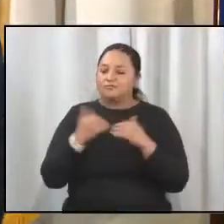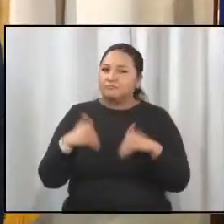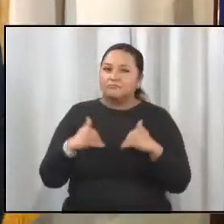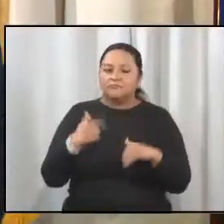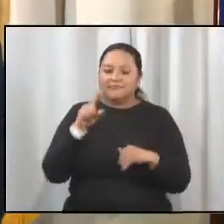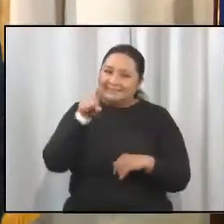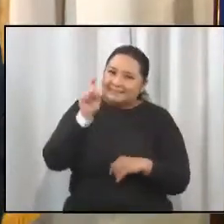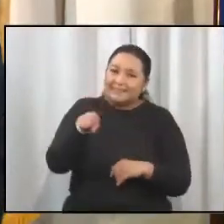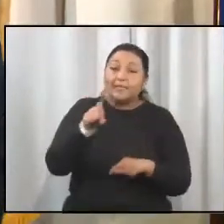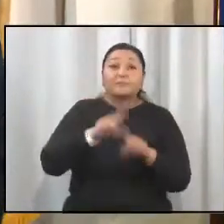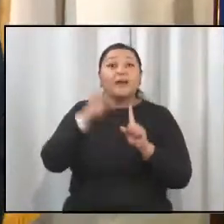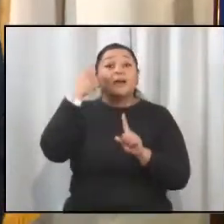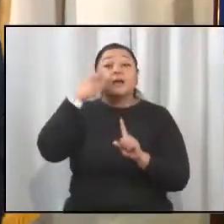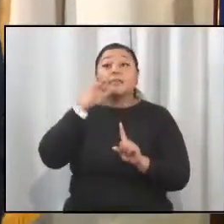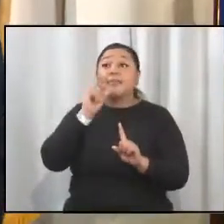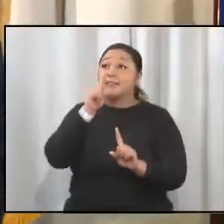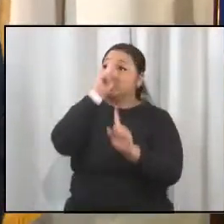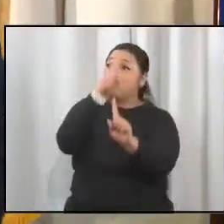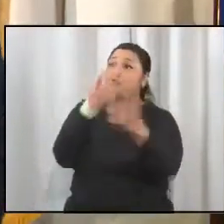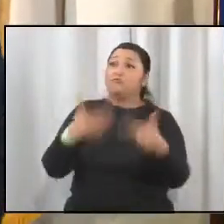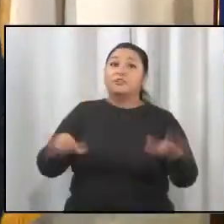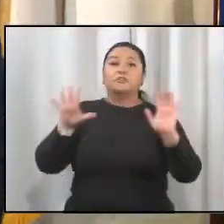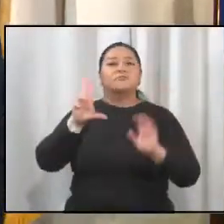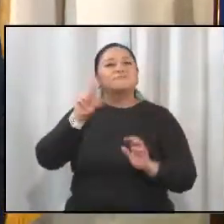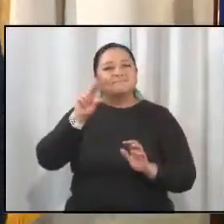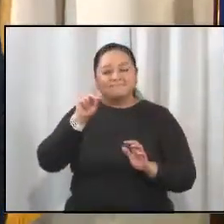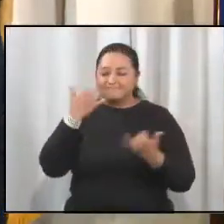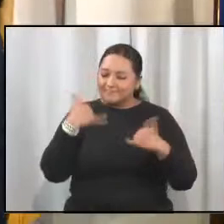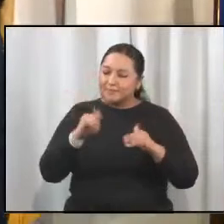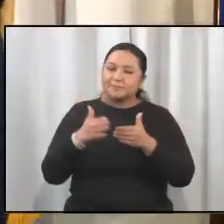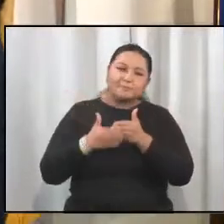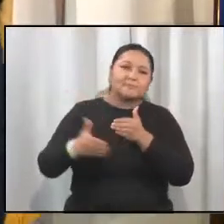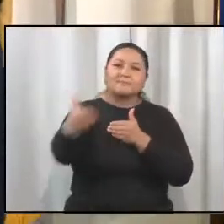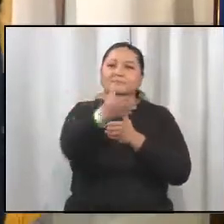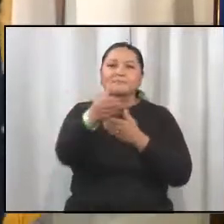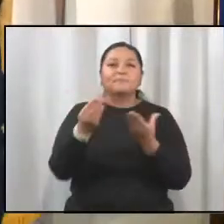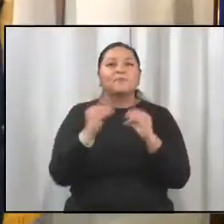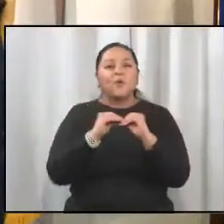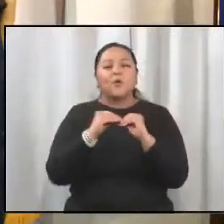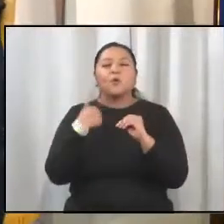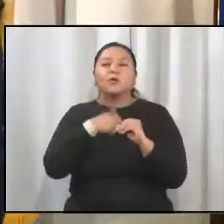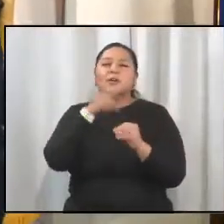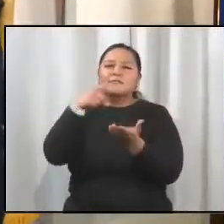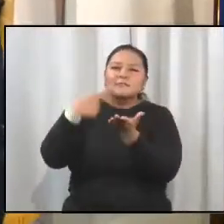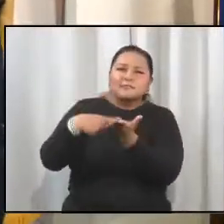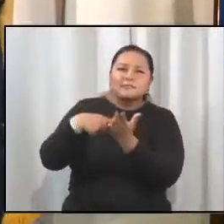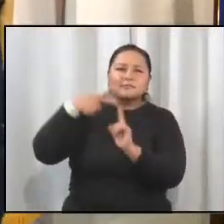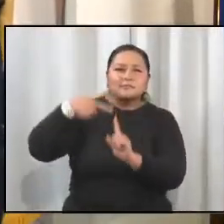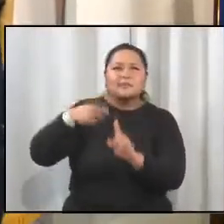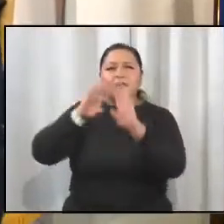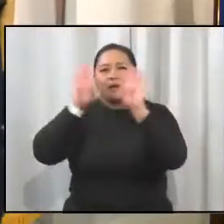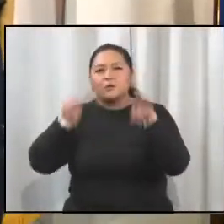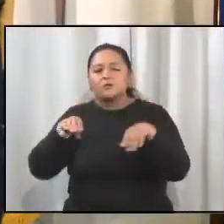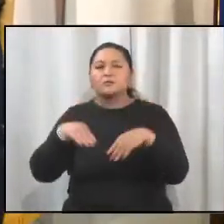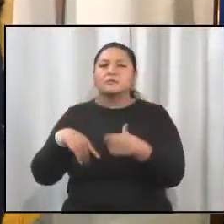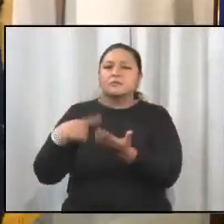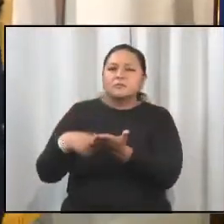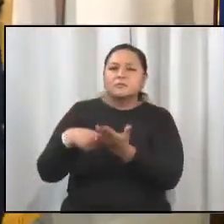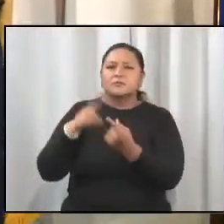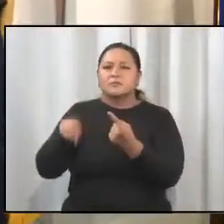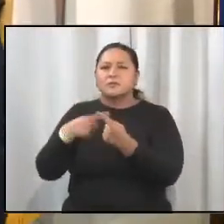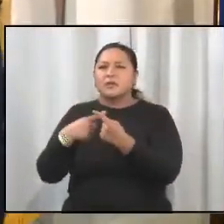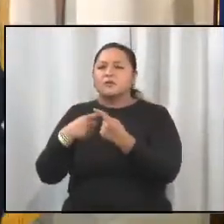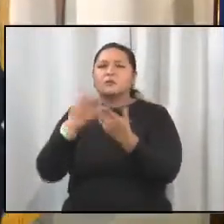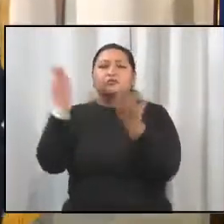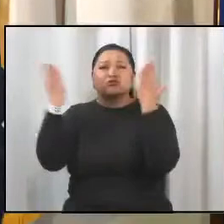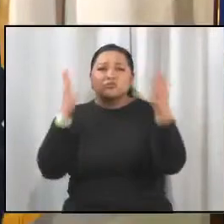not at the end of the day, we have to do a lot more. We have to talk about how we build housing, how we get people out of shelter, connect them to